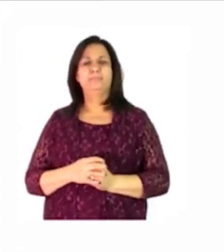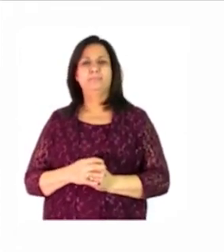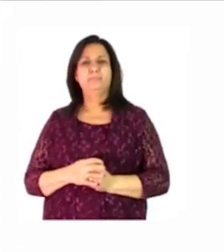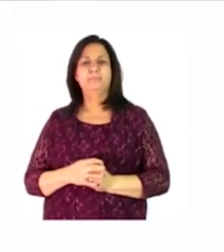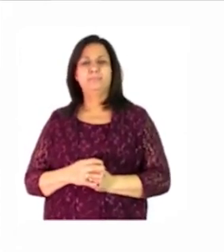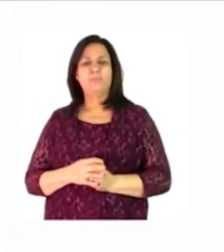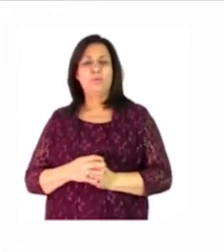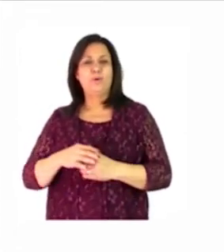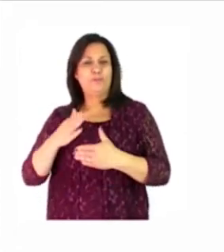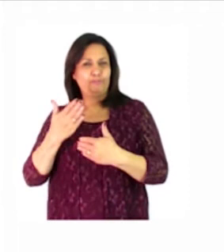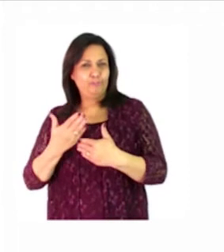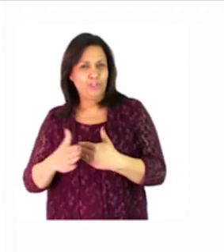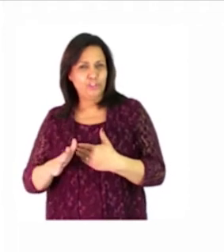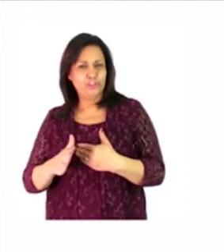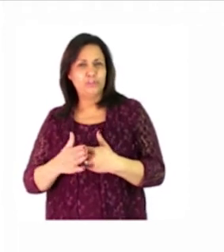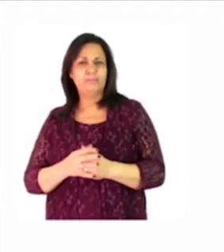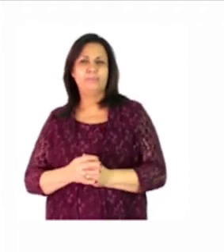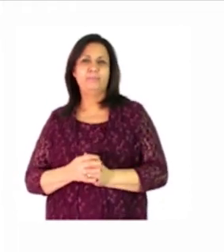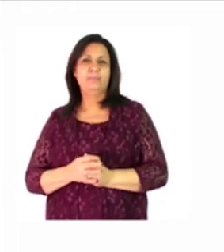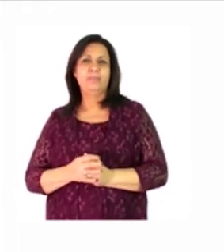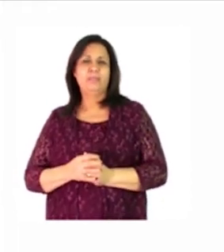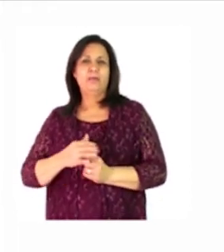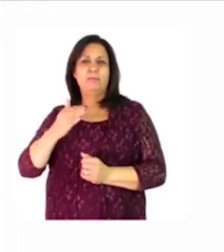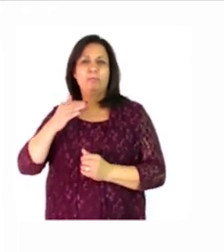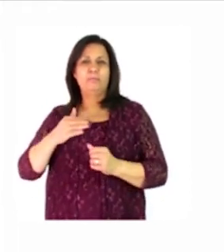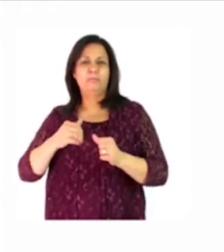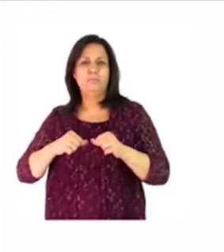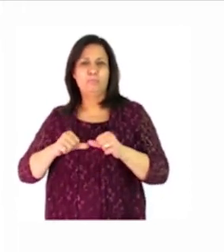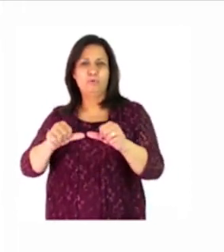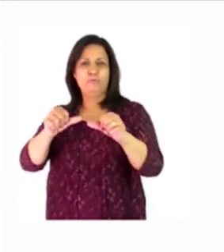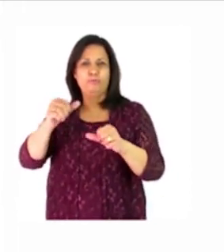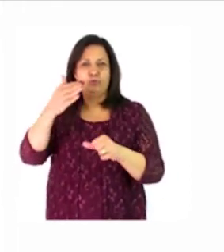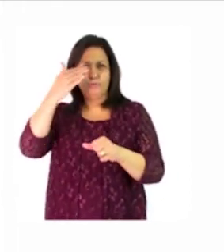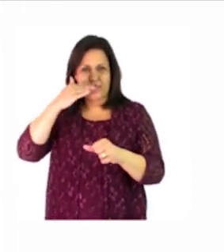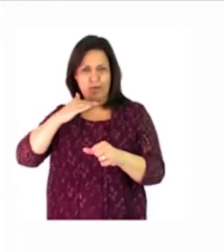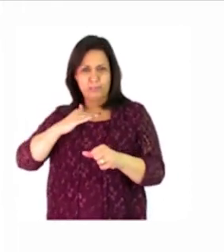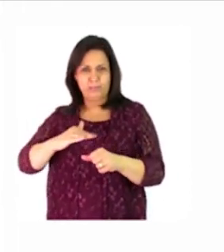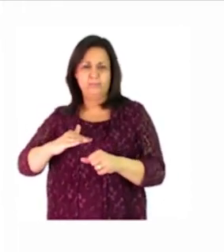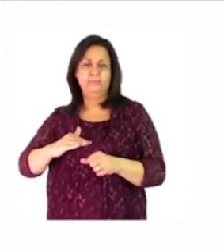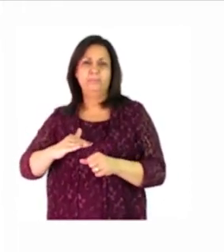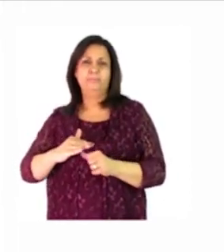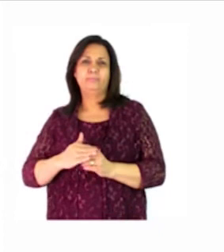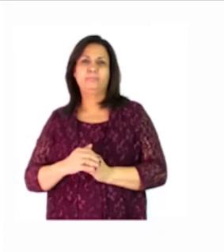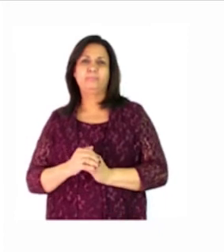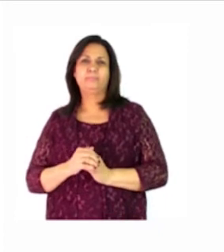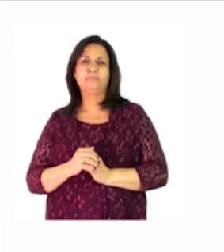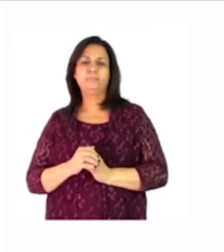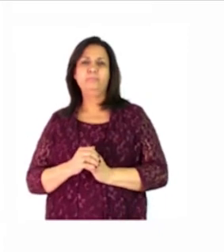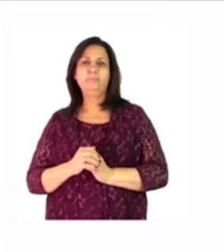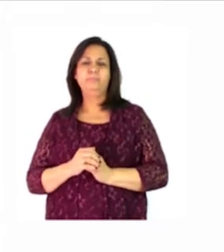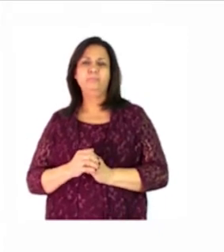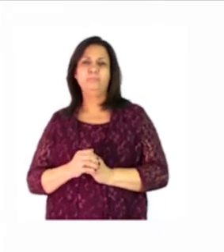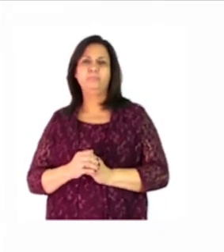When you are done, we need to move to the next activity just below the line on the same